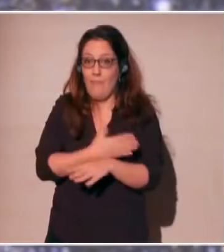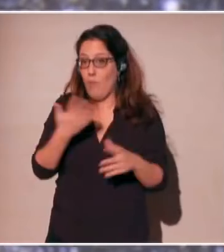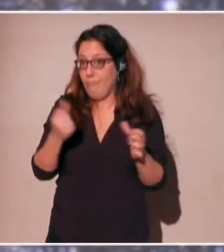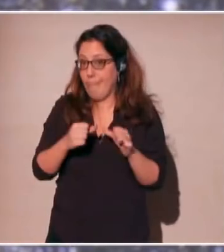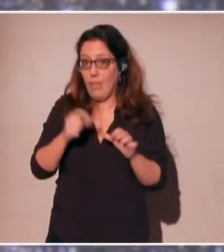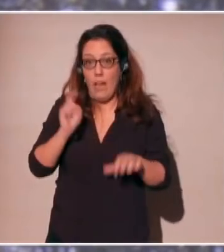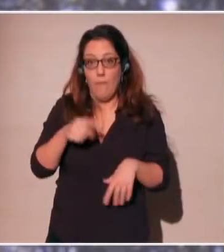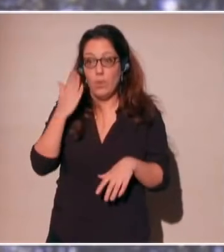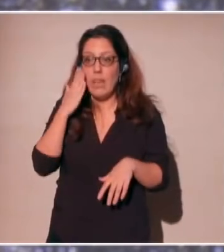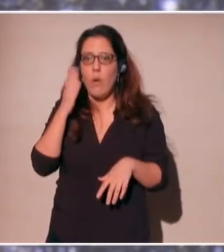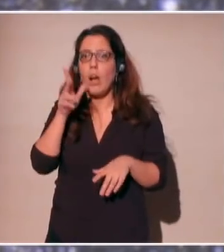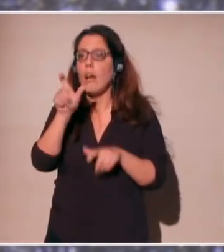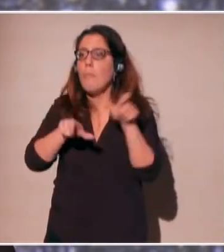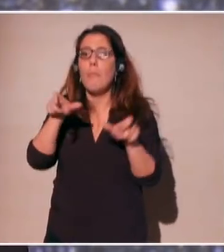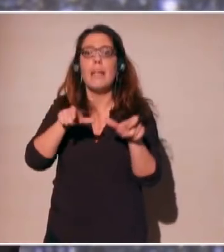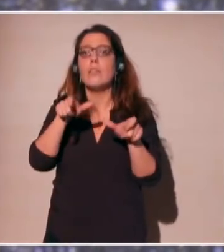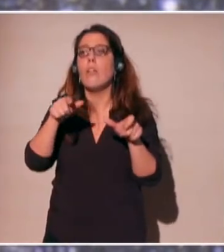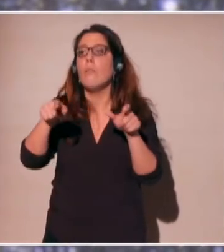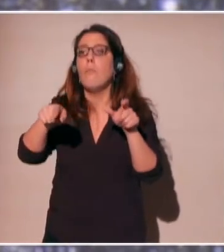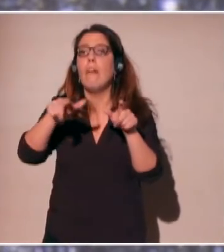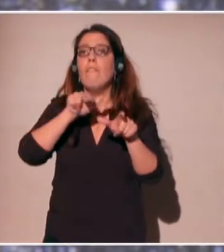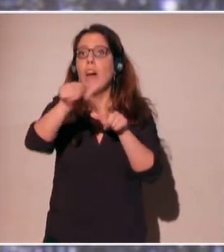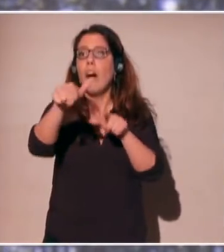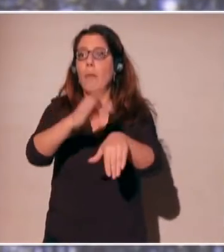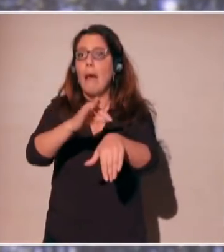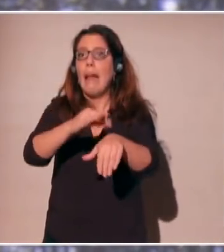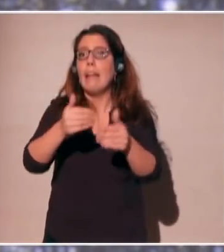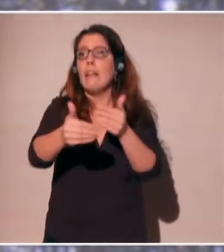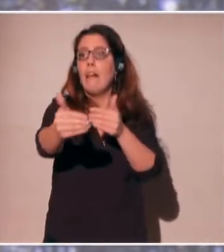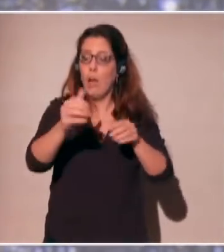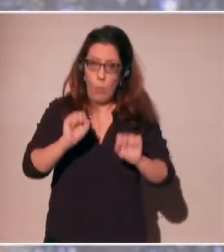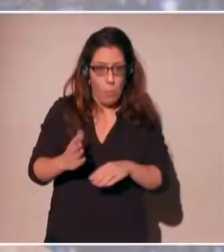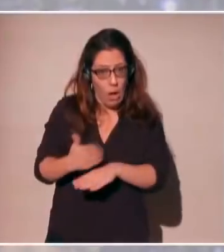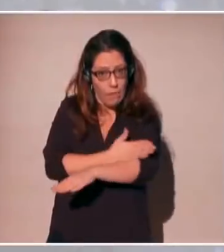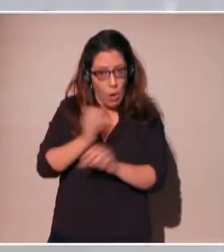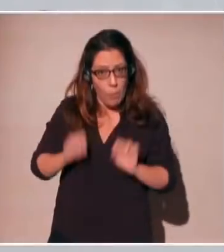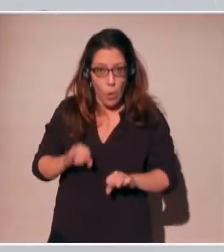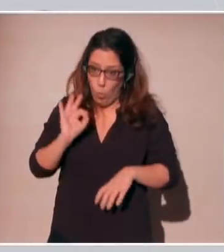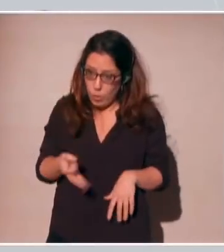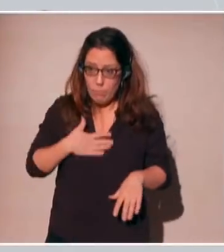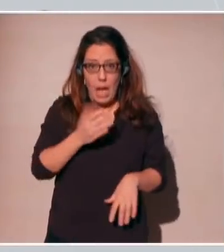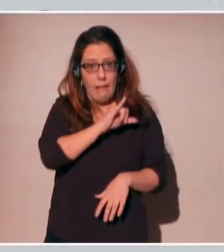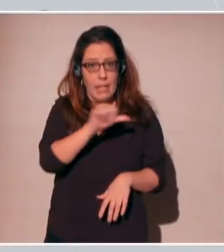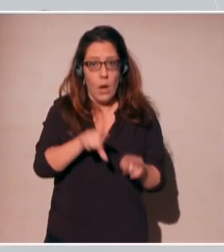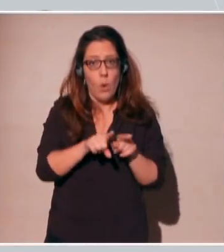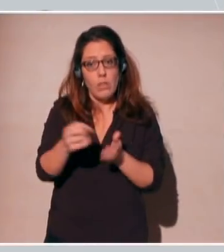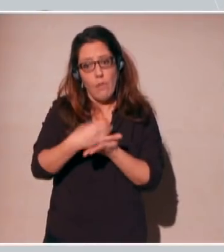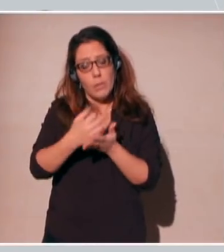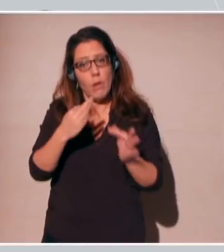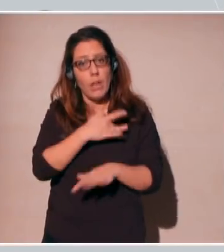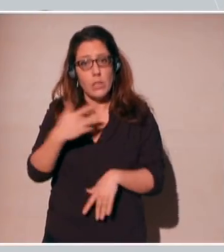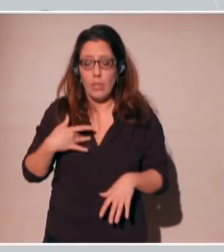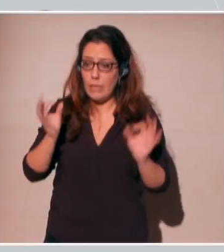this? Well, you can using AI and using health data. And this is exactly what we've done. We have at Clalit